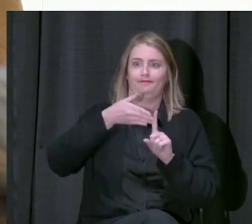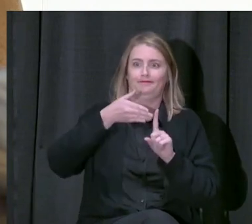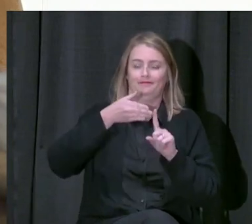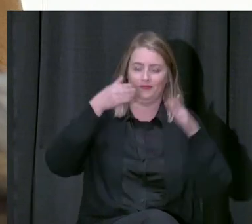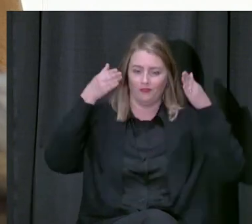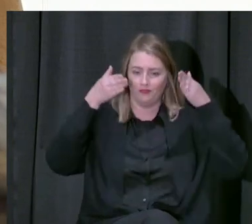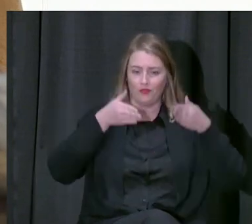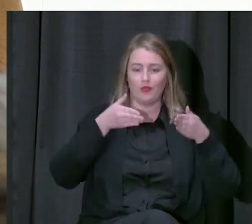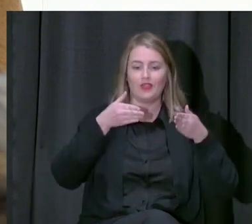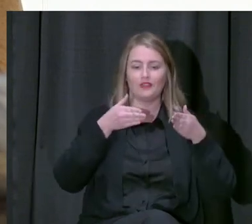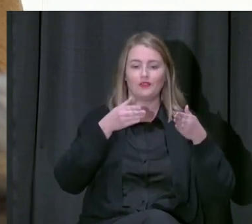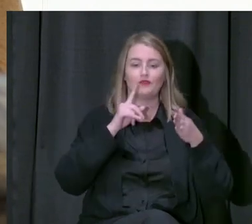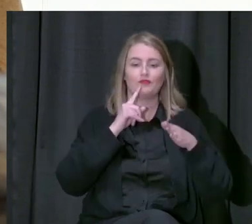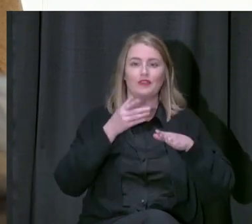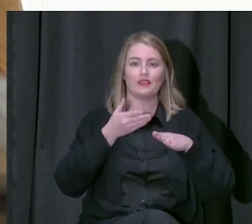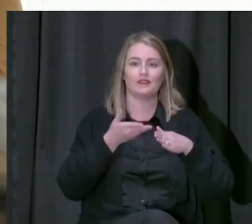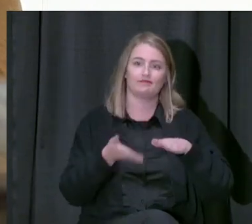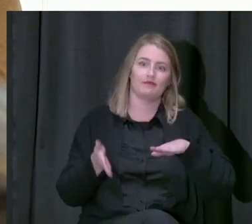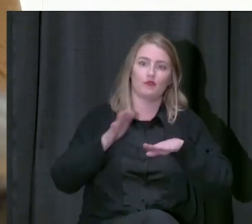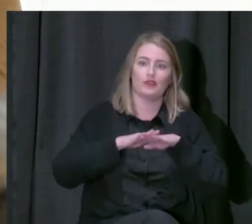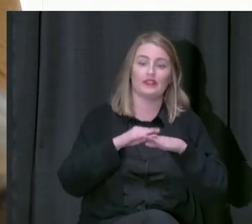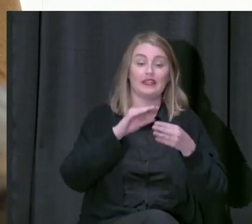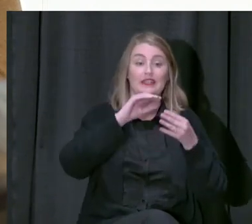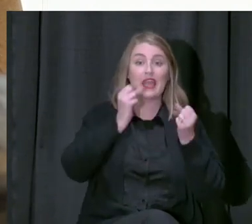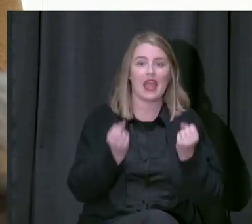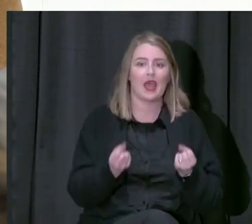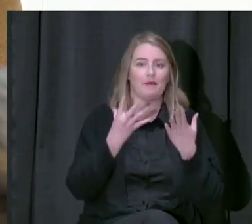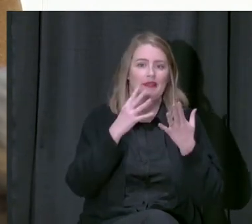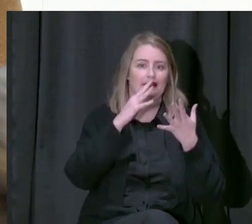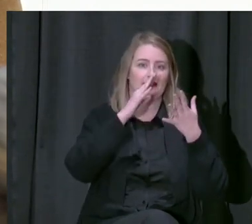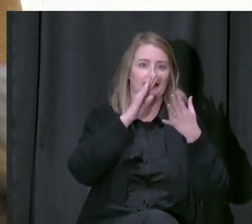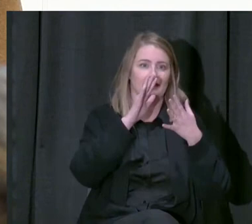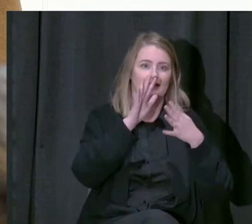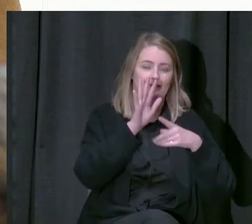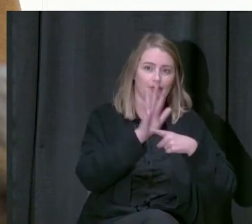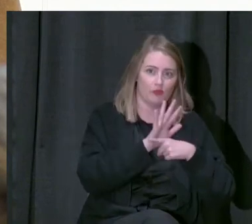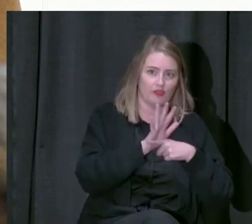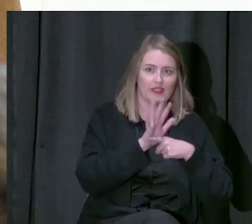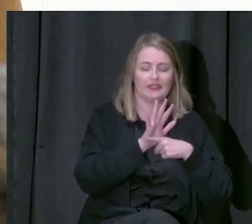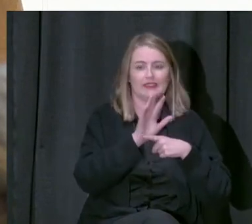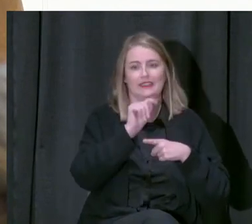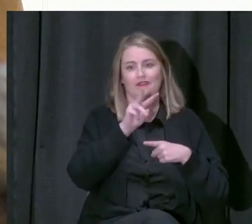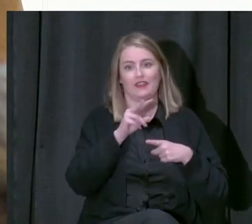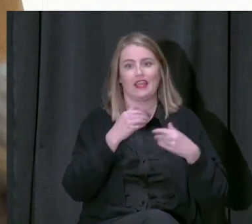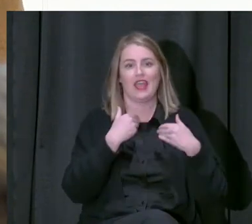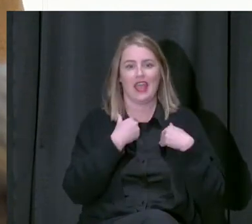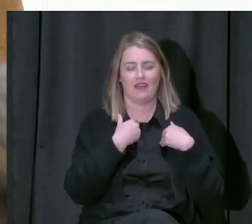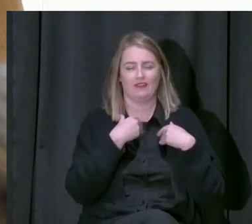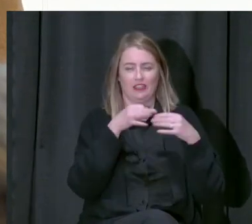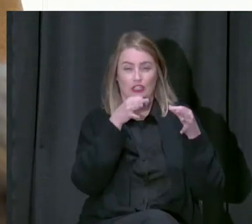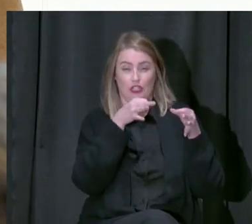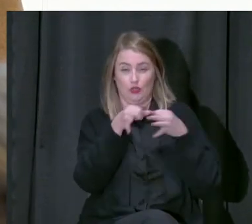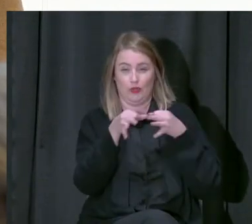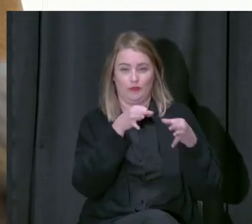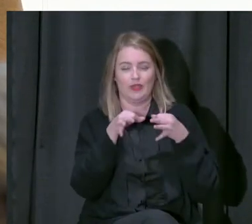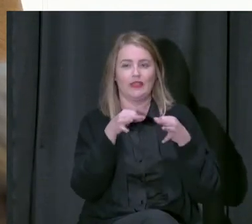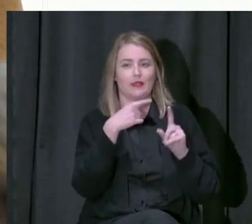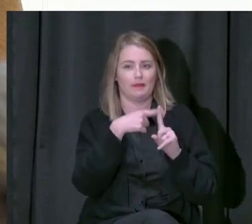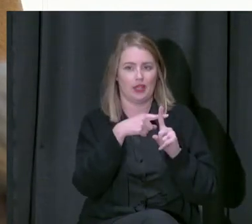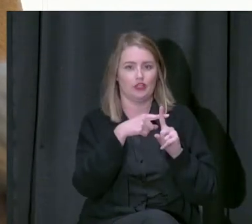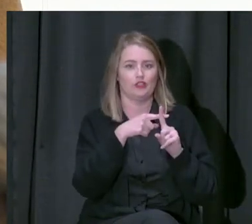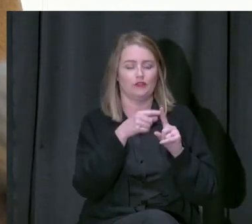focus is to increase the number of movies and TV shows with audio descriptions and closed captions. We primarily do that